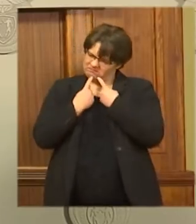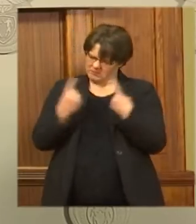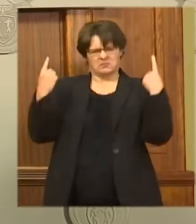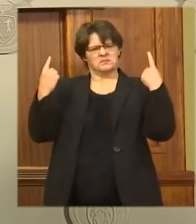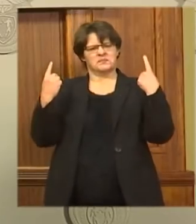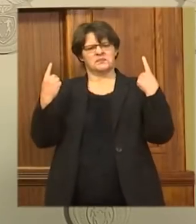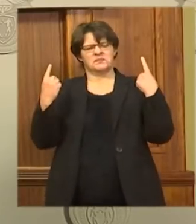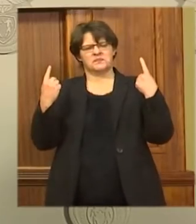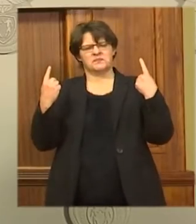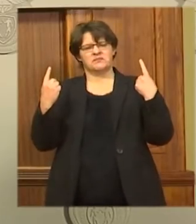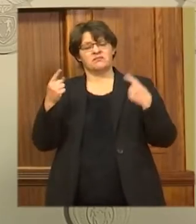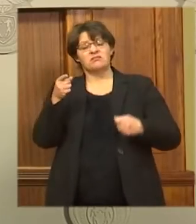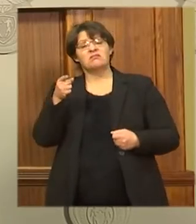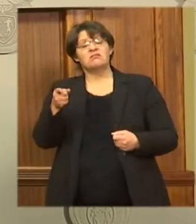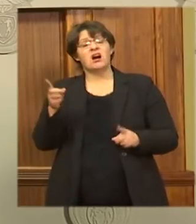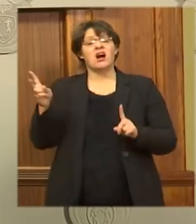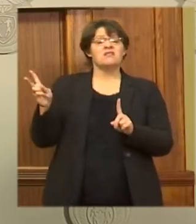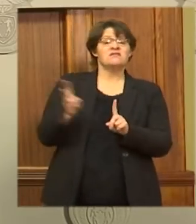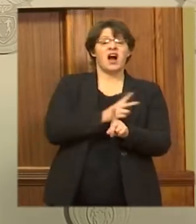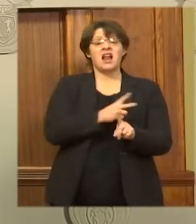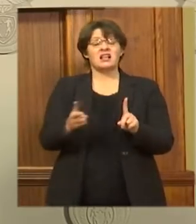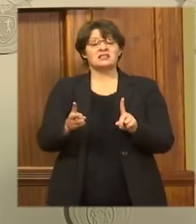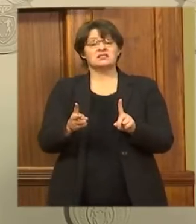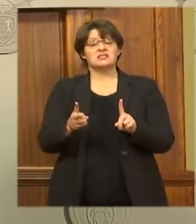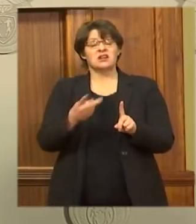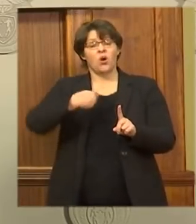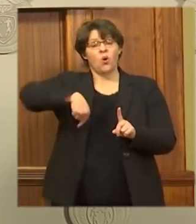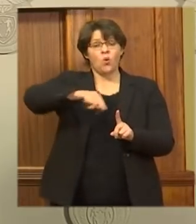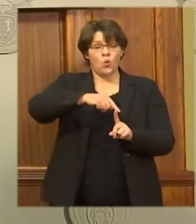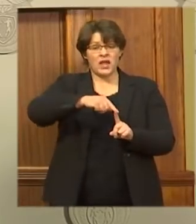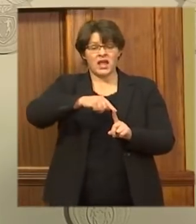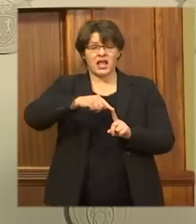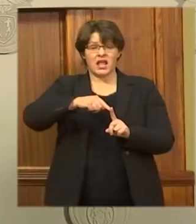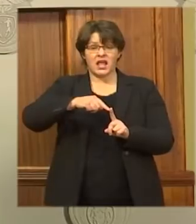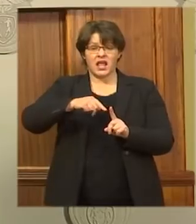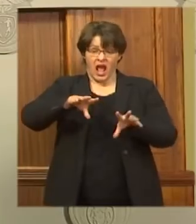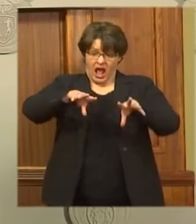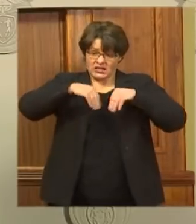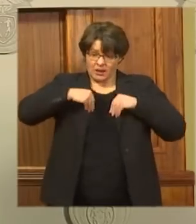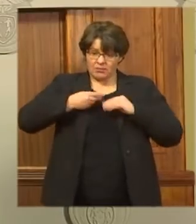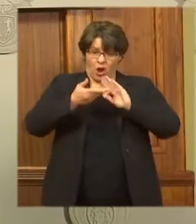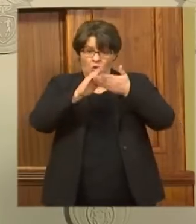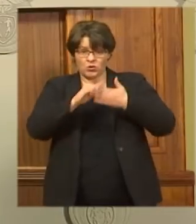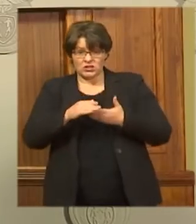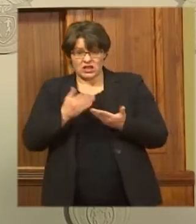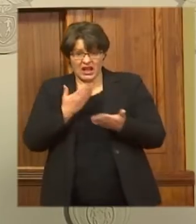signals that such violence has no place in society.